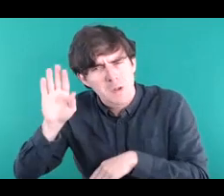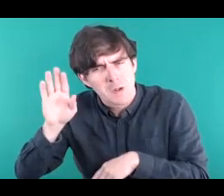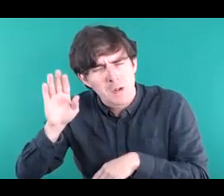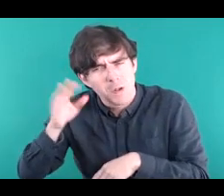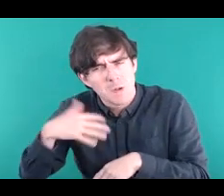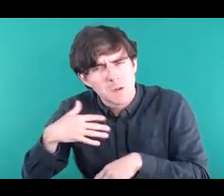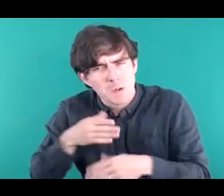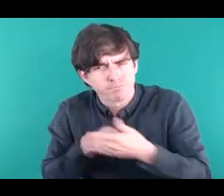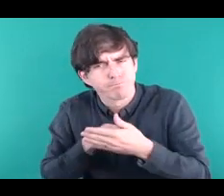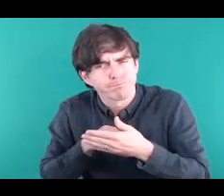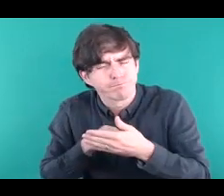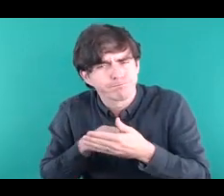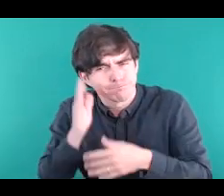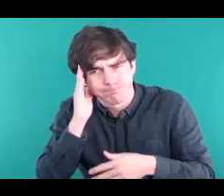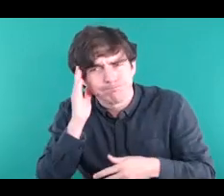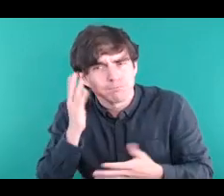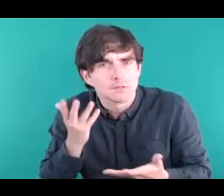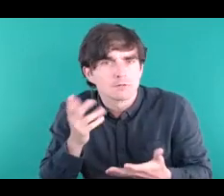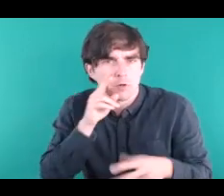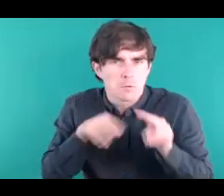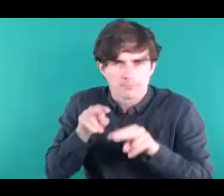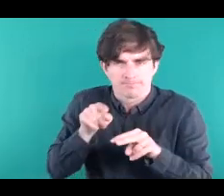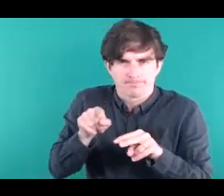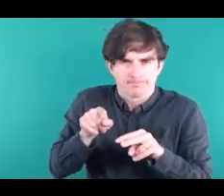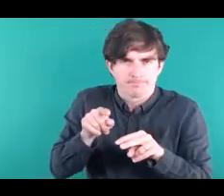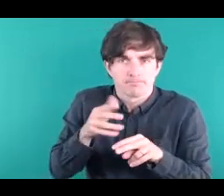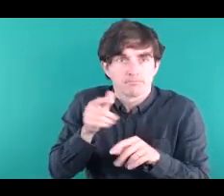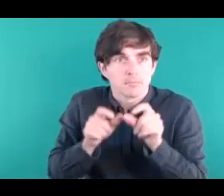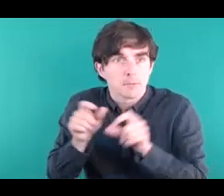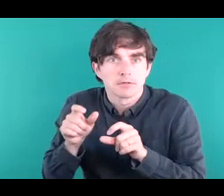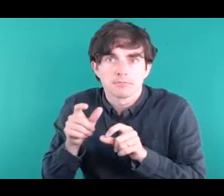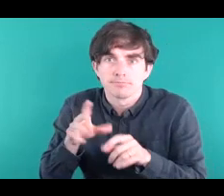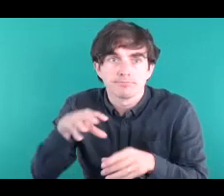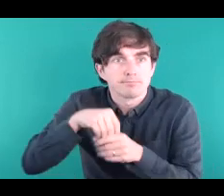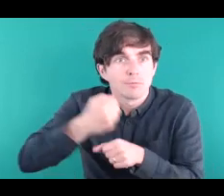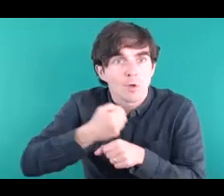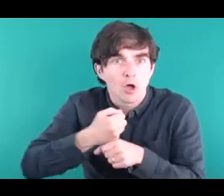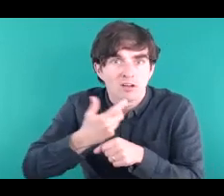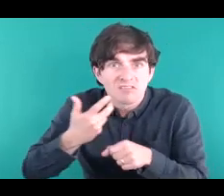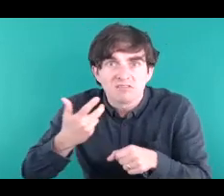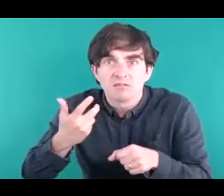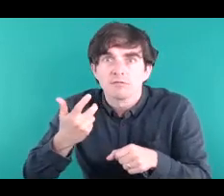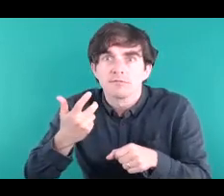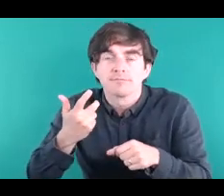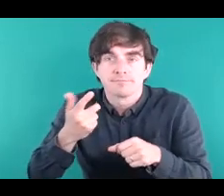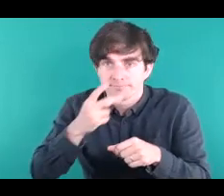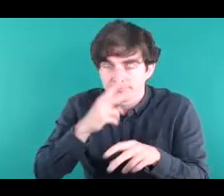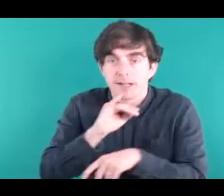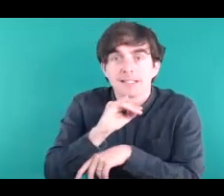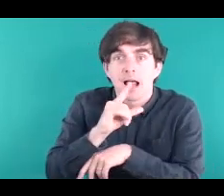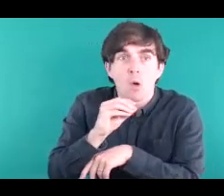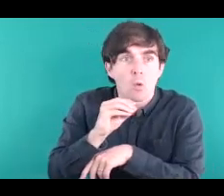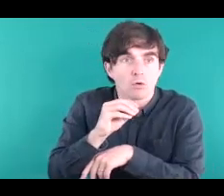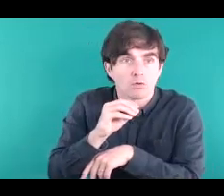with reduced income. They're less likely to be protected by social insurance, all of the things that you've come up with. And it's